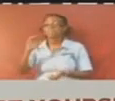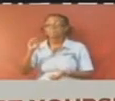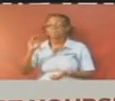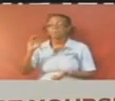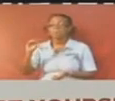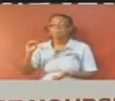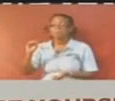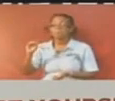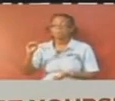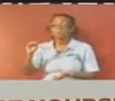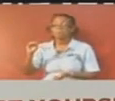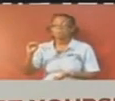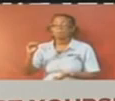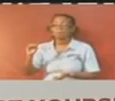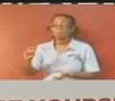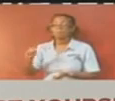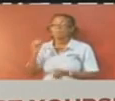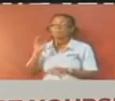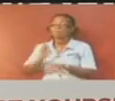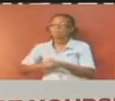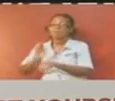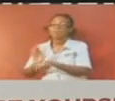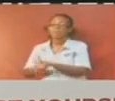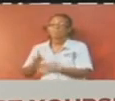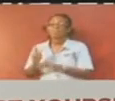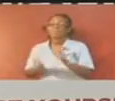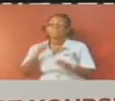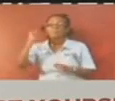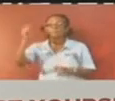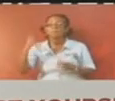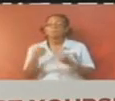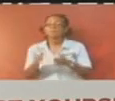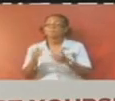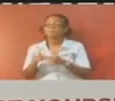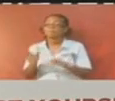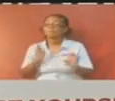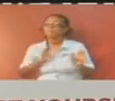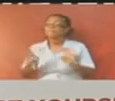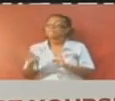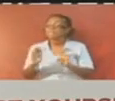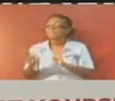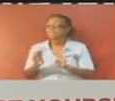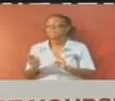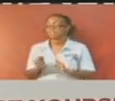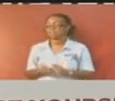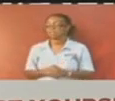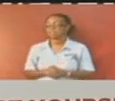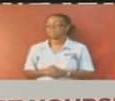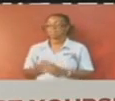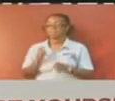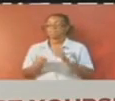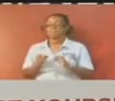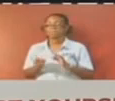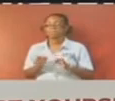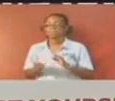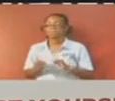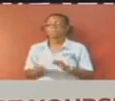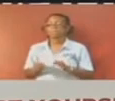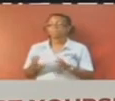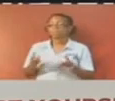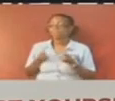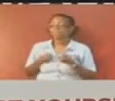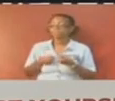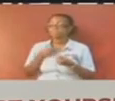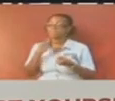So if we are going to quote the public officers, either quote them correctly based on science